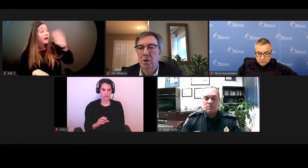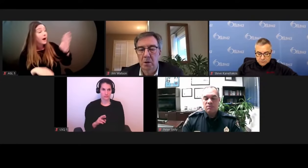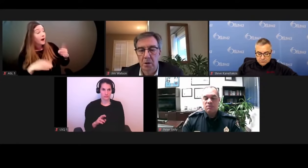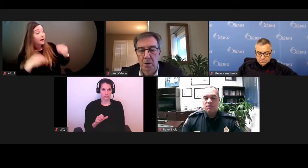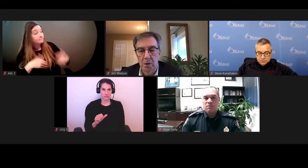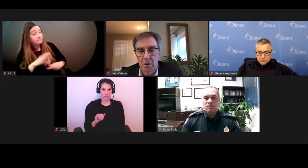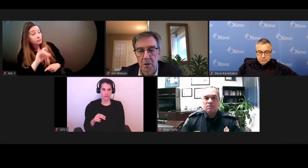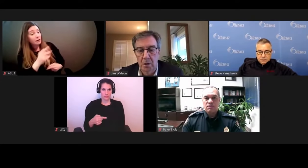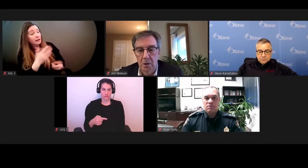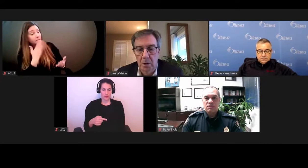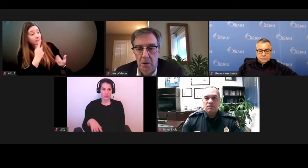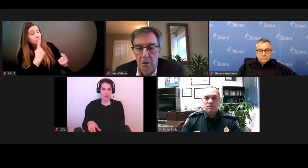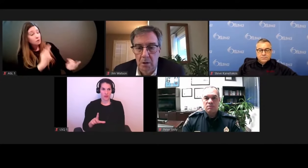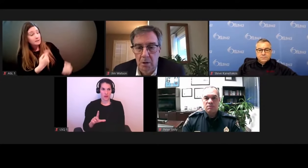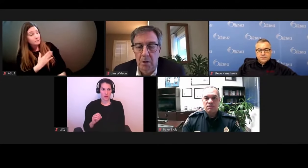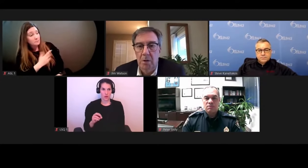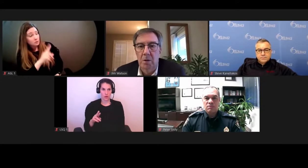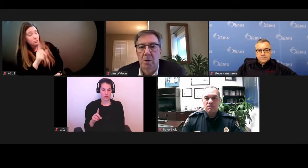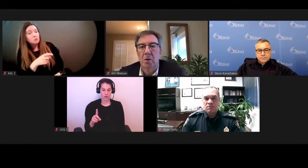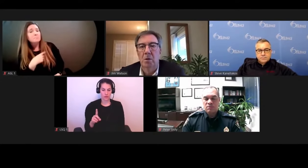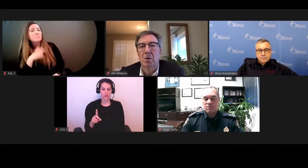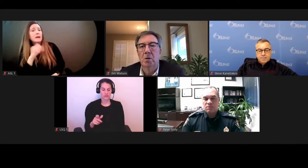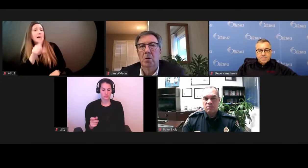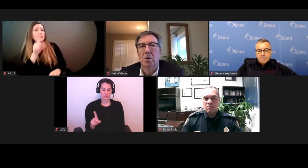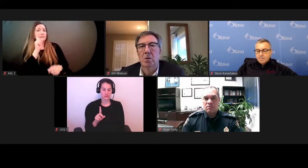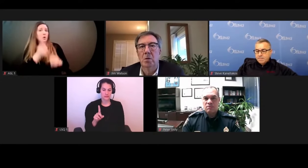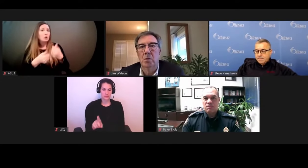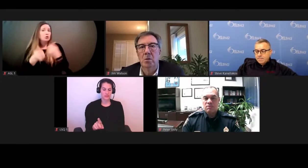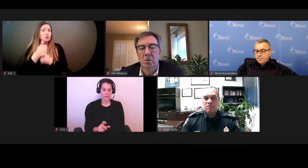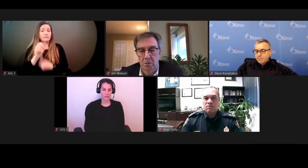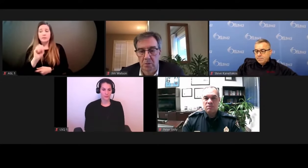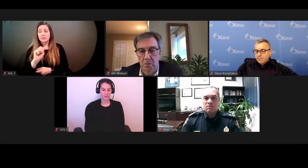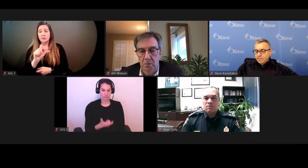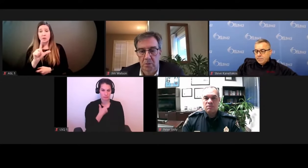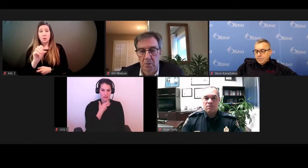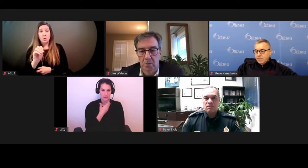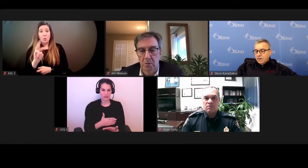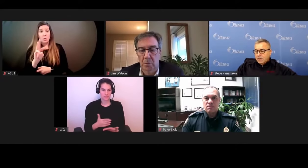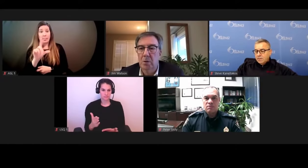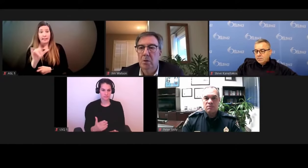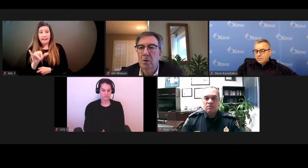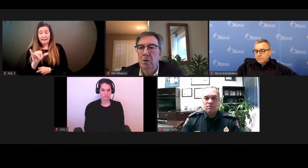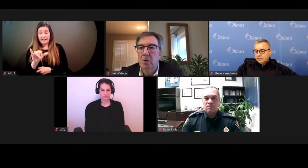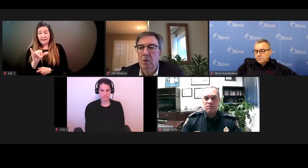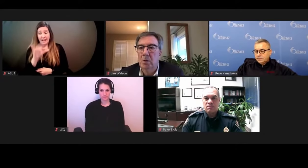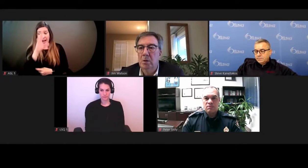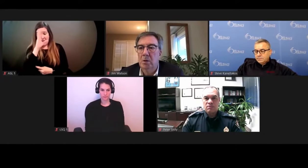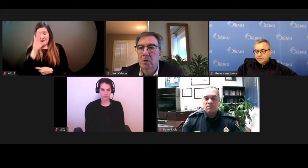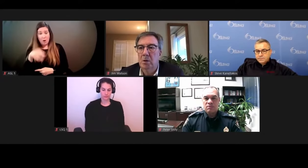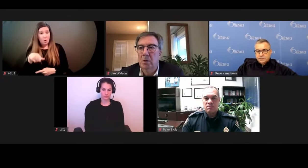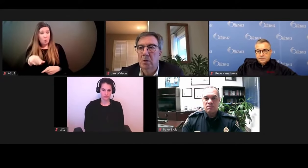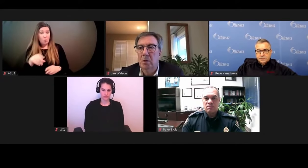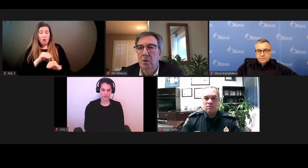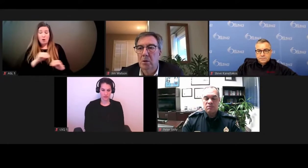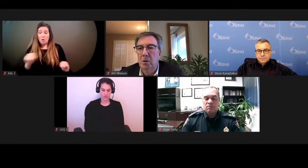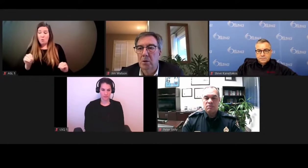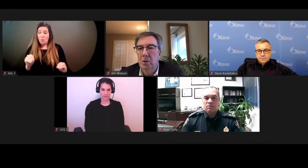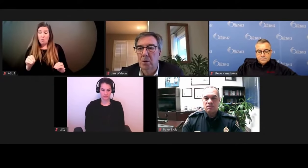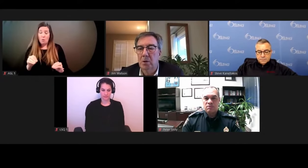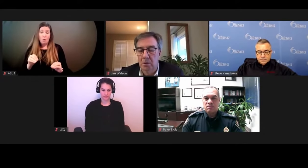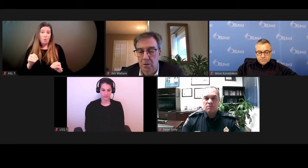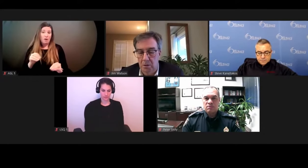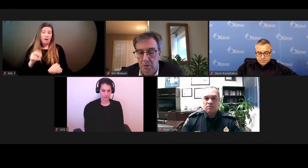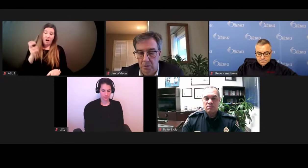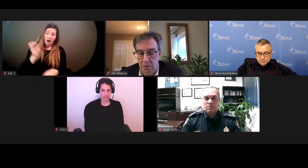our questions. Chief Sully, I know that you don't have firm numbers on what we should expect this weekend, but can